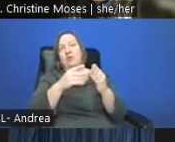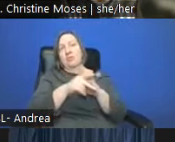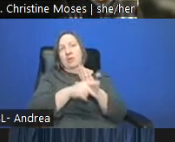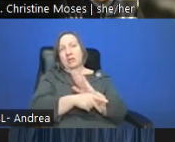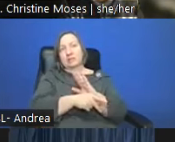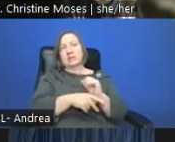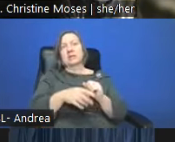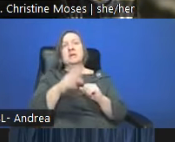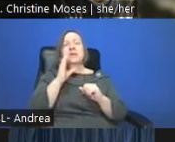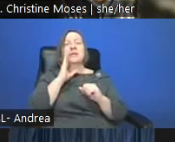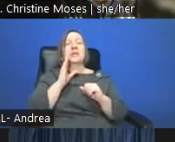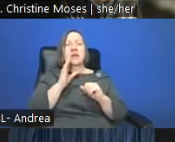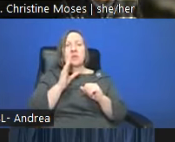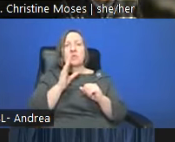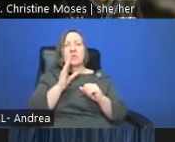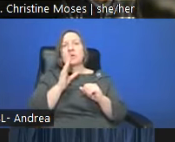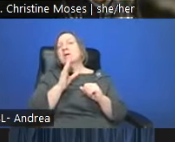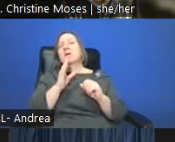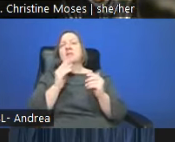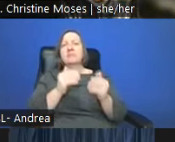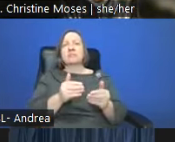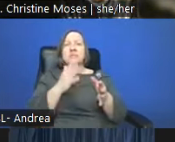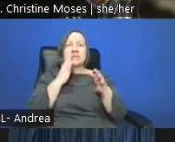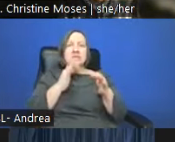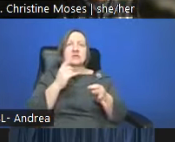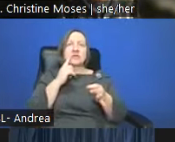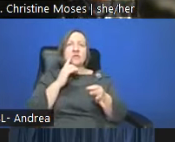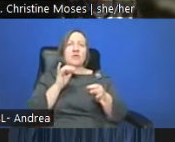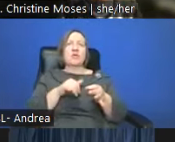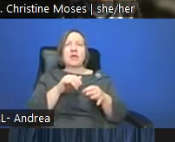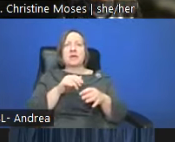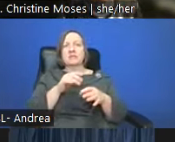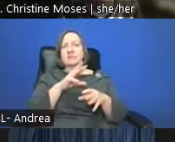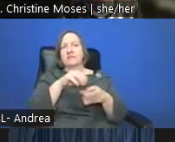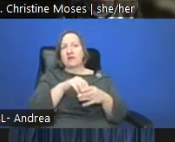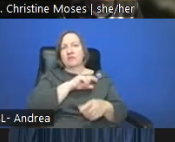they will move to a decision on the discipline for the involved officer, which shall also be decided.